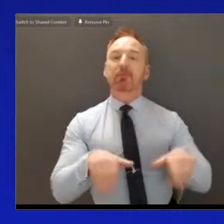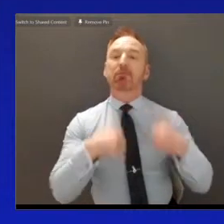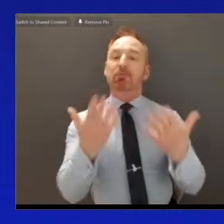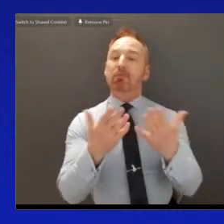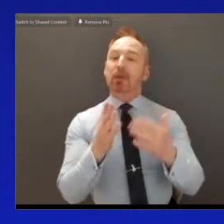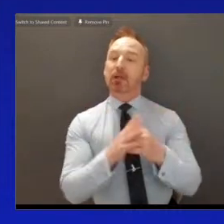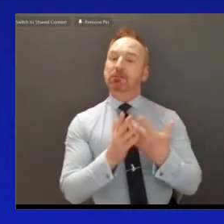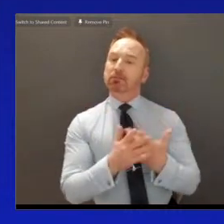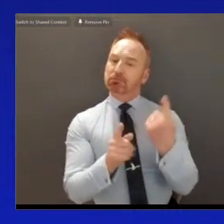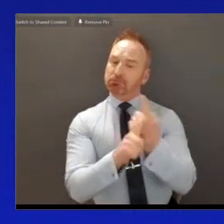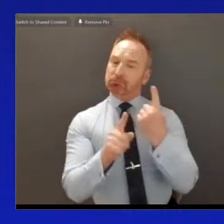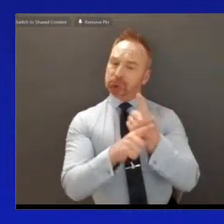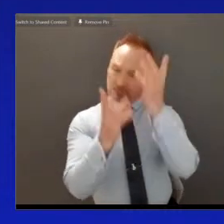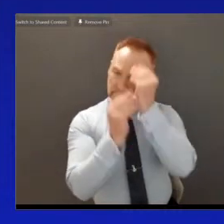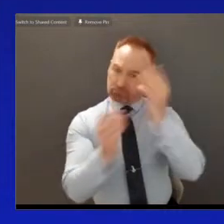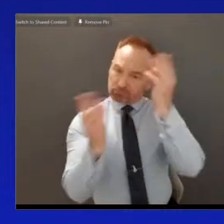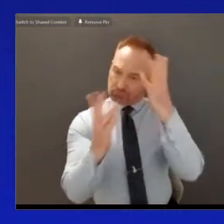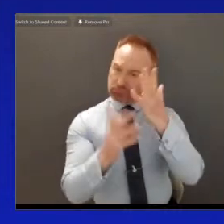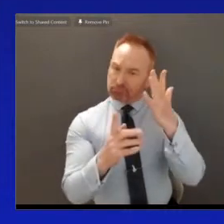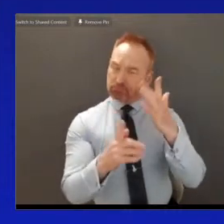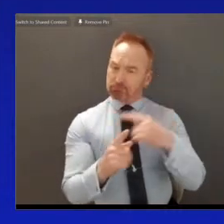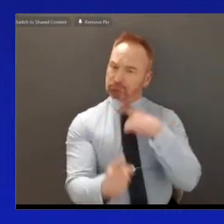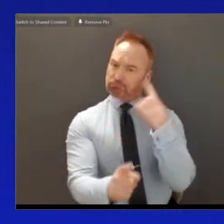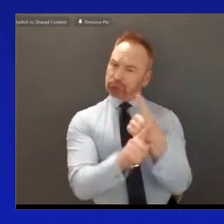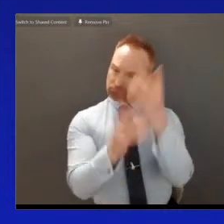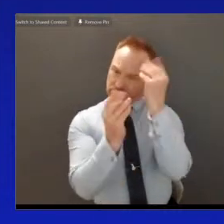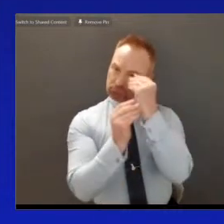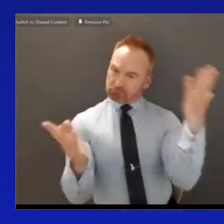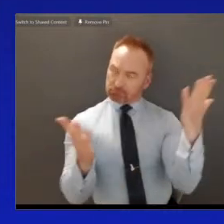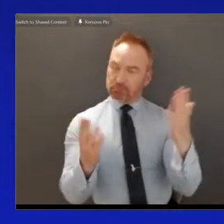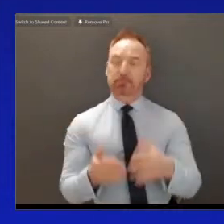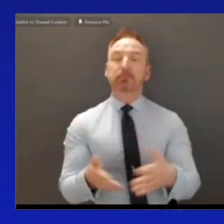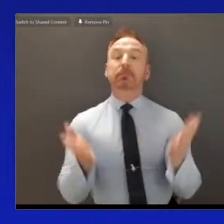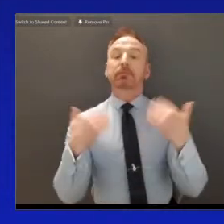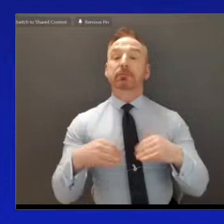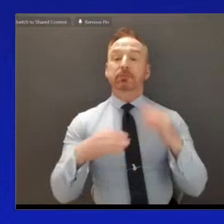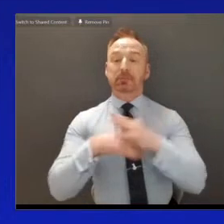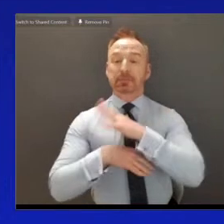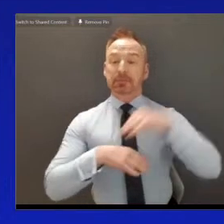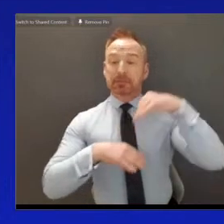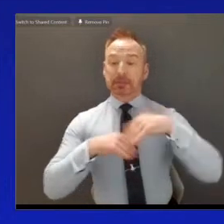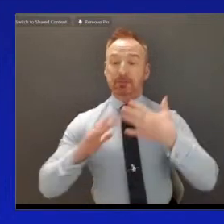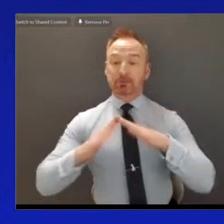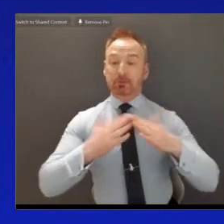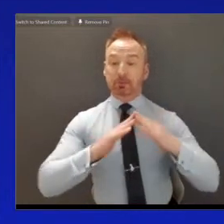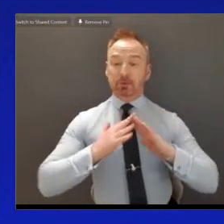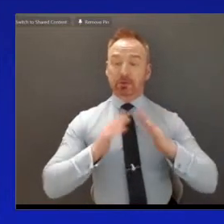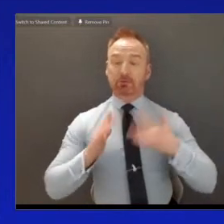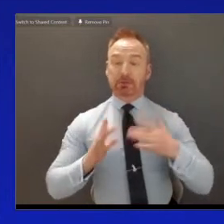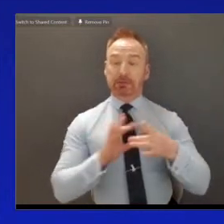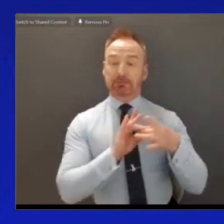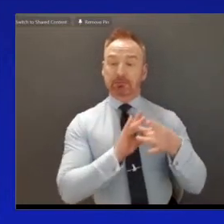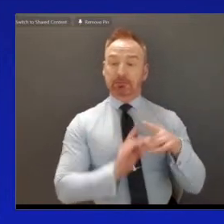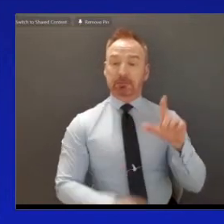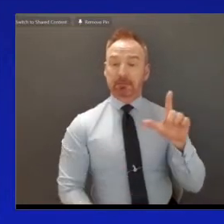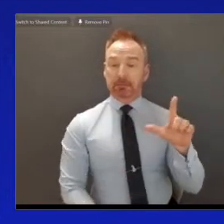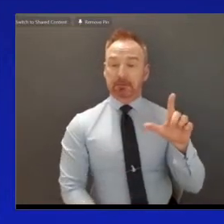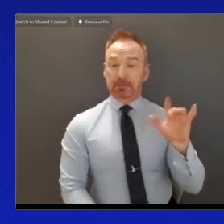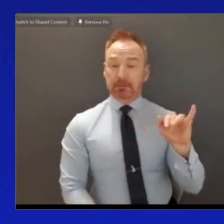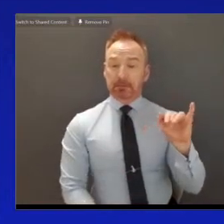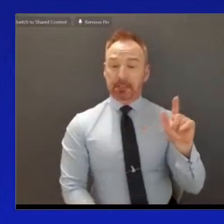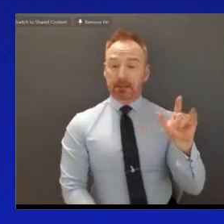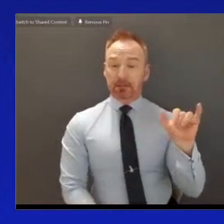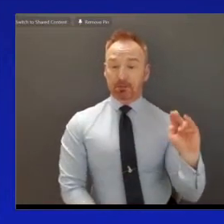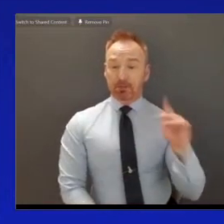When it comes to Indigenous communities, there is a liaison for vaccination that has been established. It's